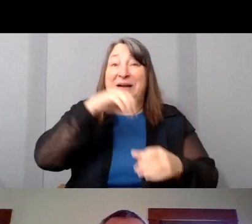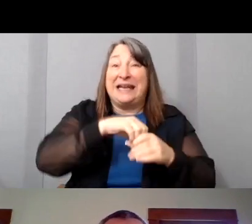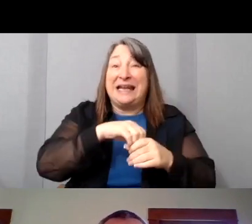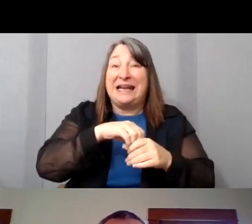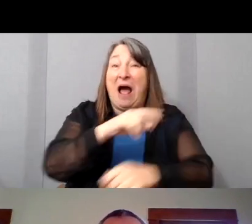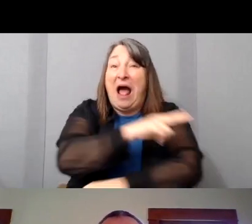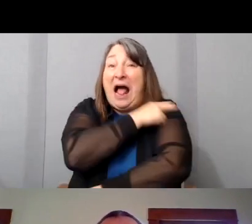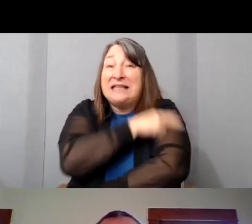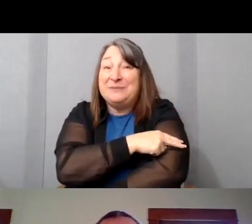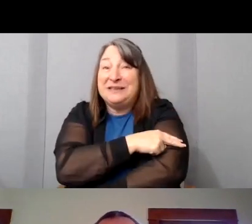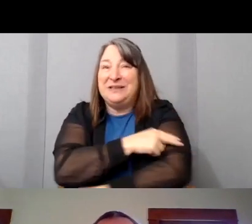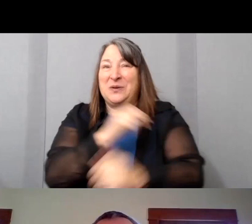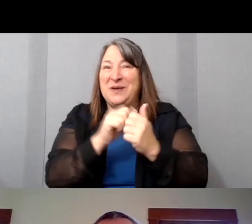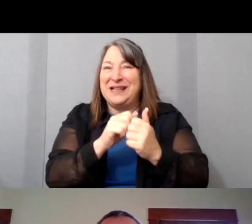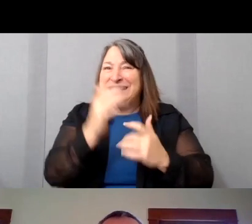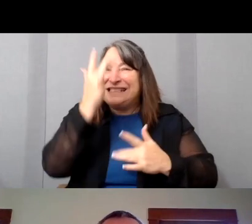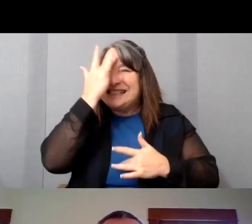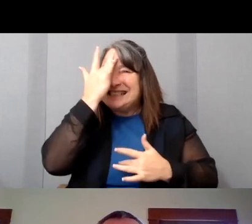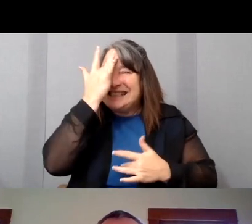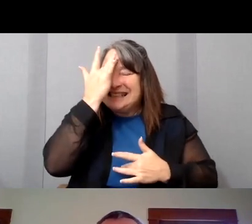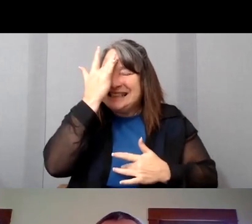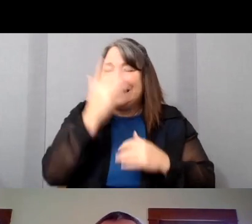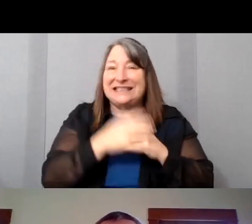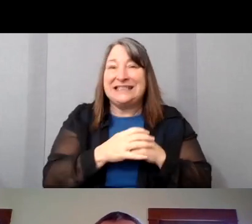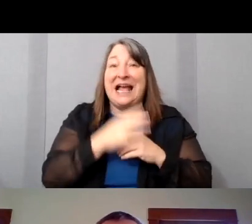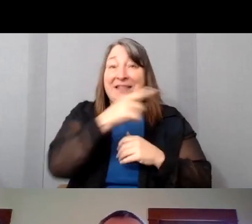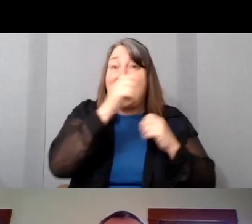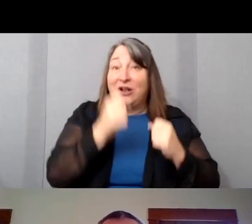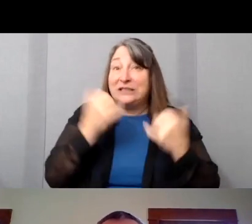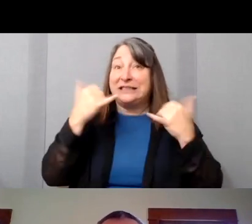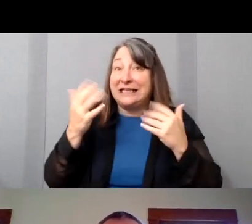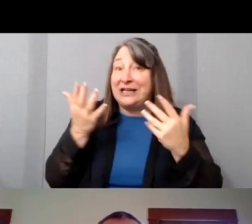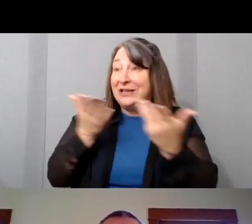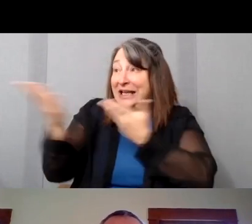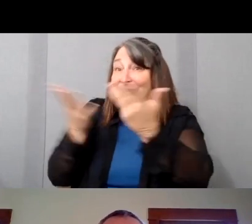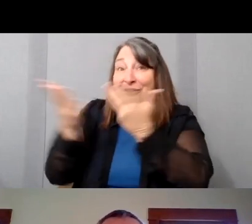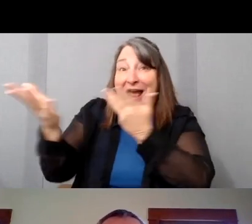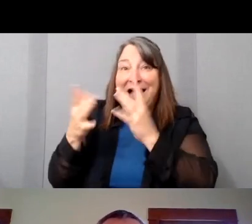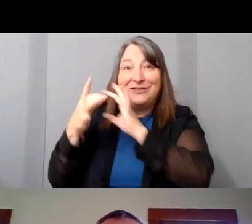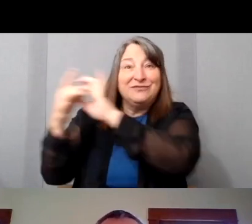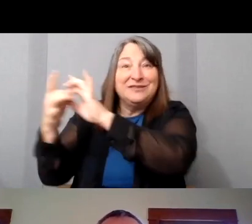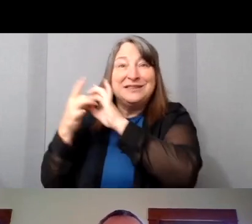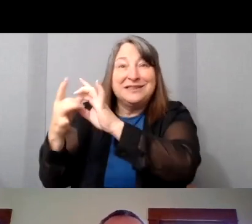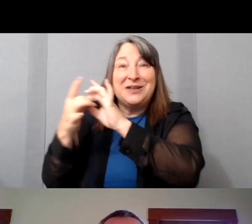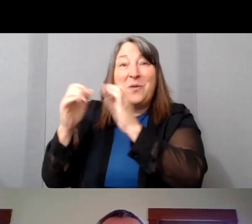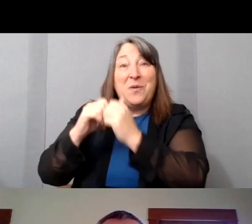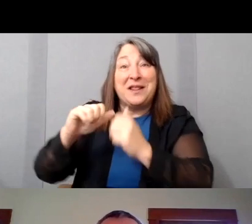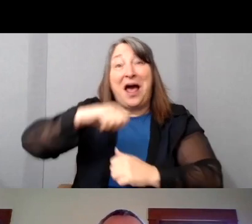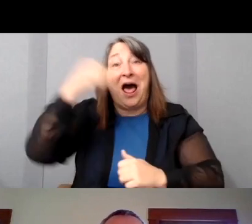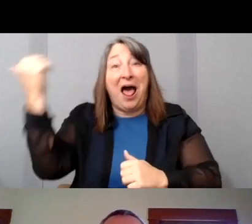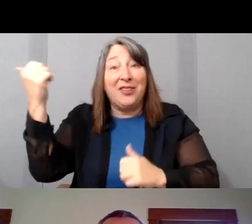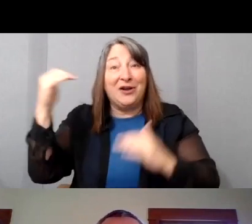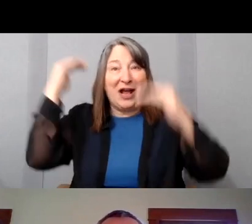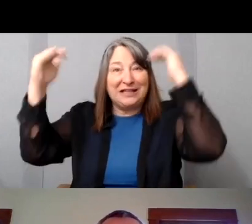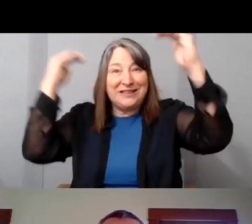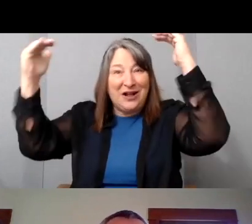some disease, being able to interact virtually with adults who had that disease themselves as a young person and came